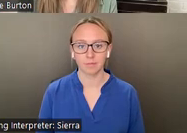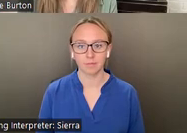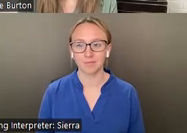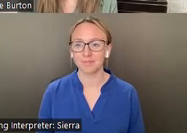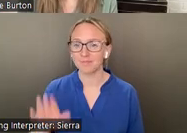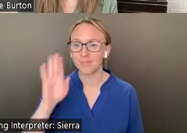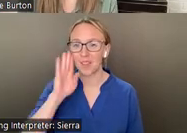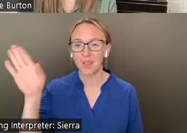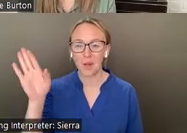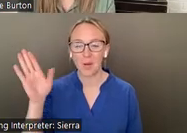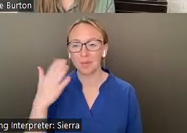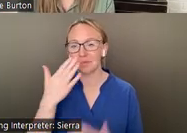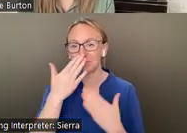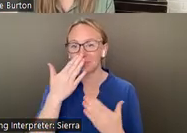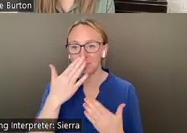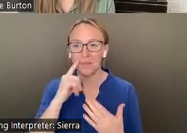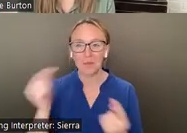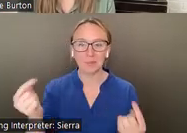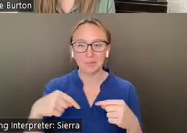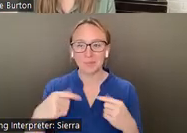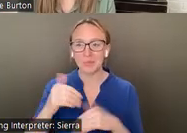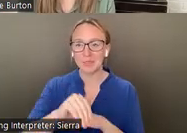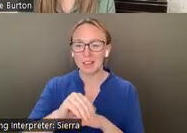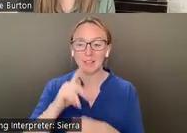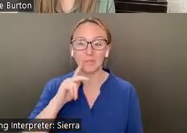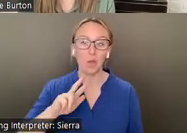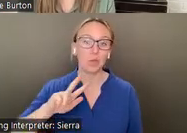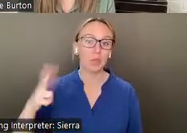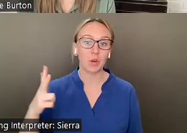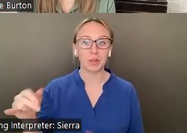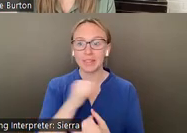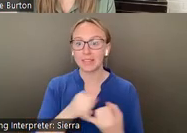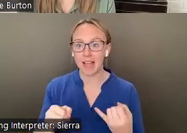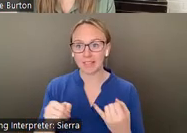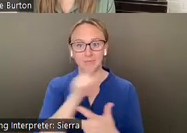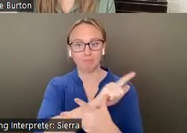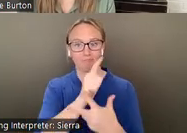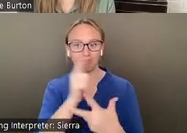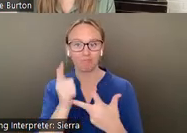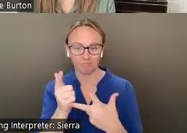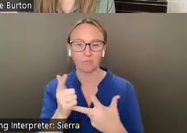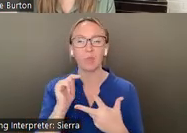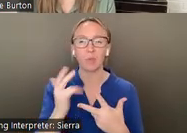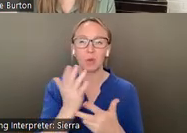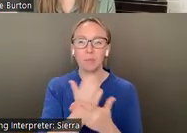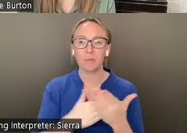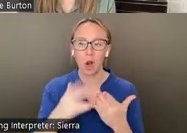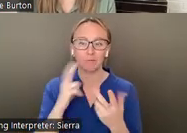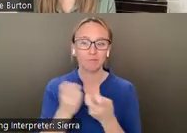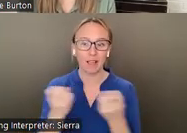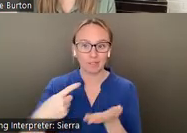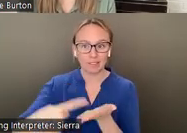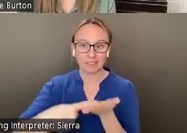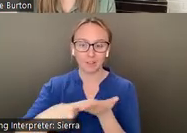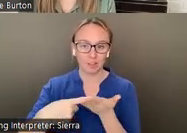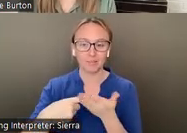Hello and thank you for joining us tonight for the third and final installment of our three-part panel discussion series, Return to the James